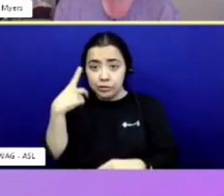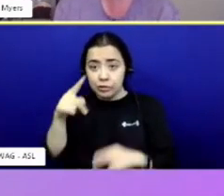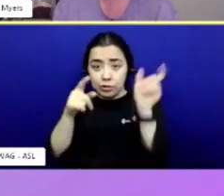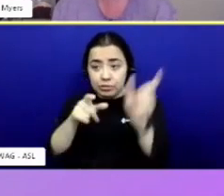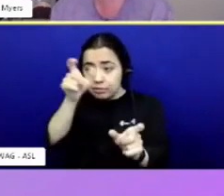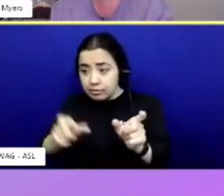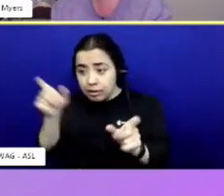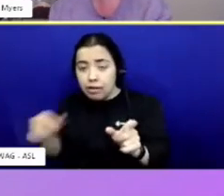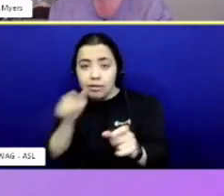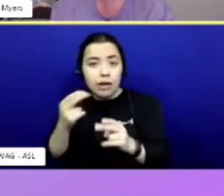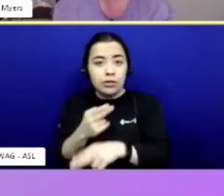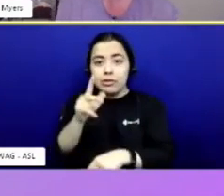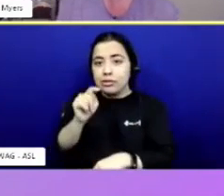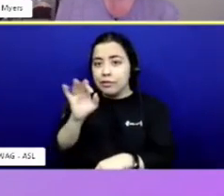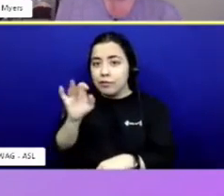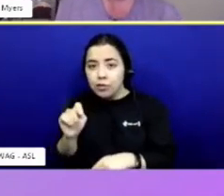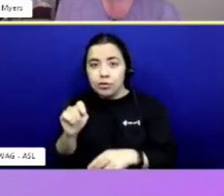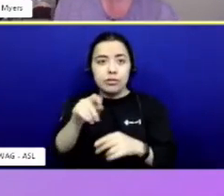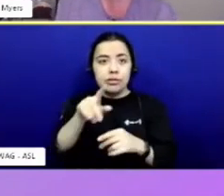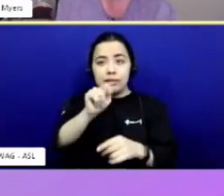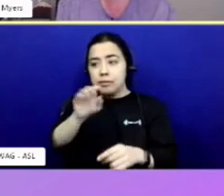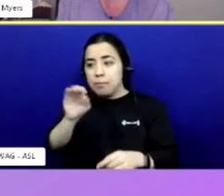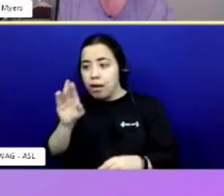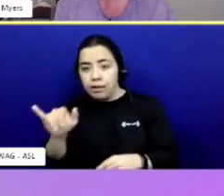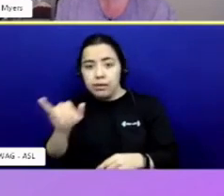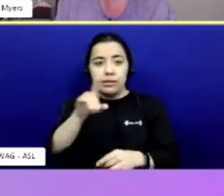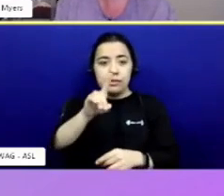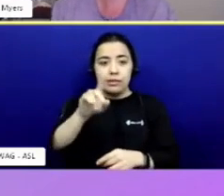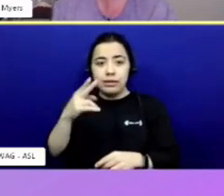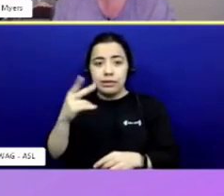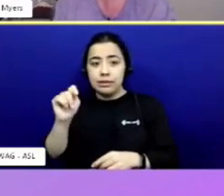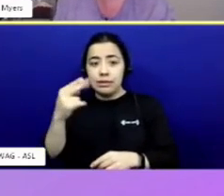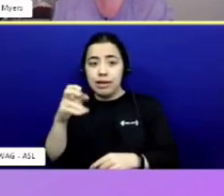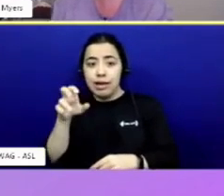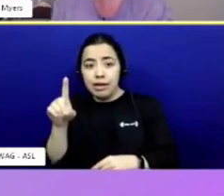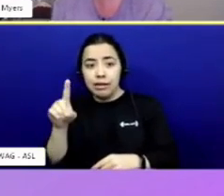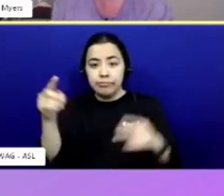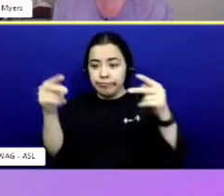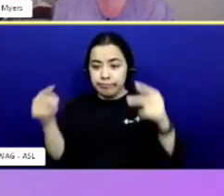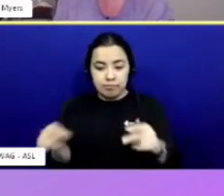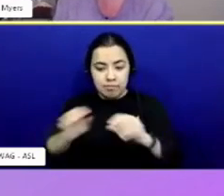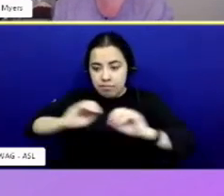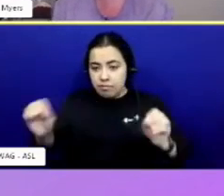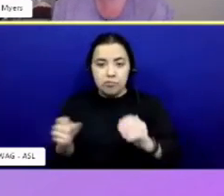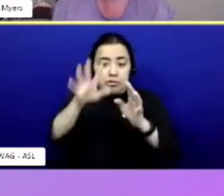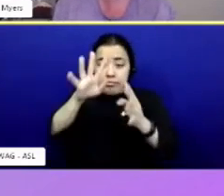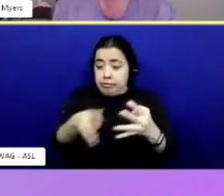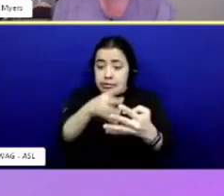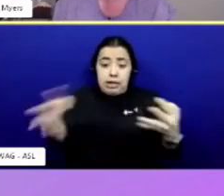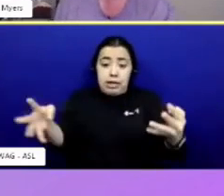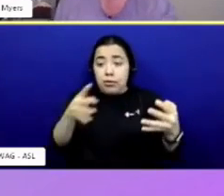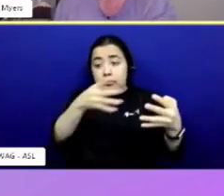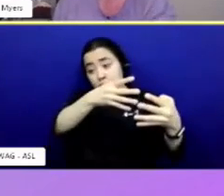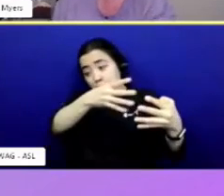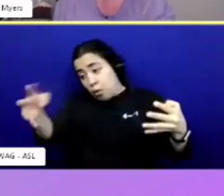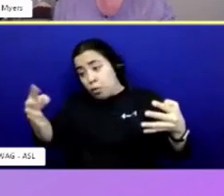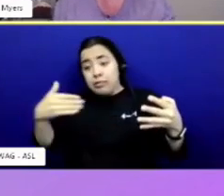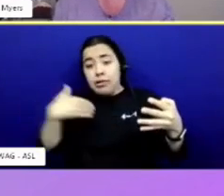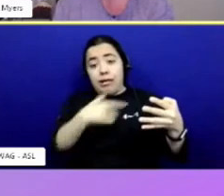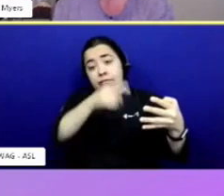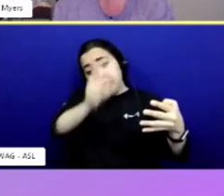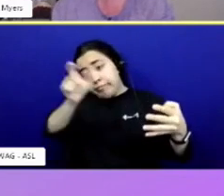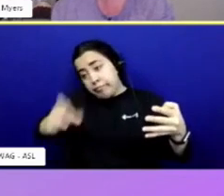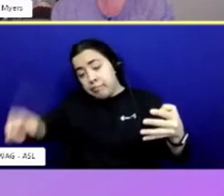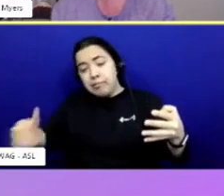or T-body, T-head, any of those, right? It is purely a table with a bunch of rows with a bunch of cells. And on the right, we